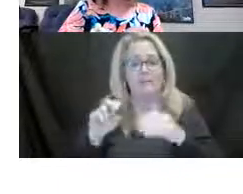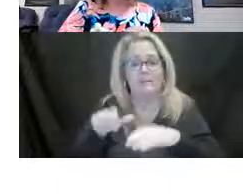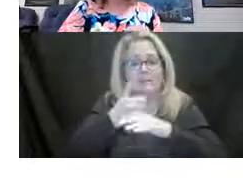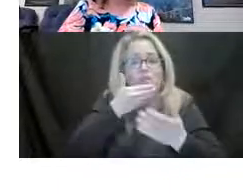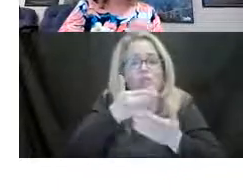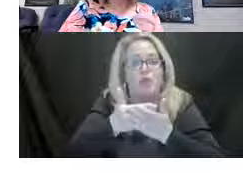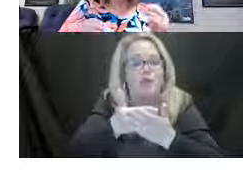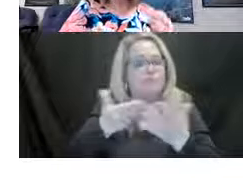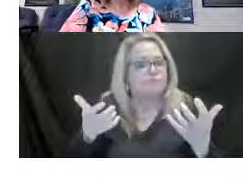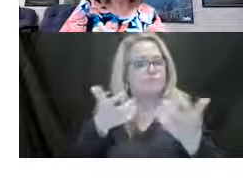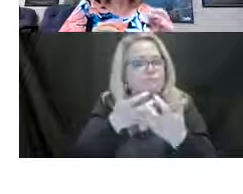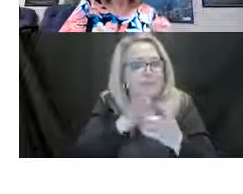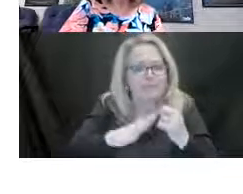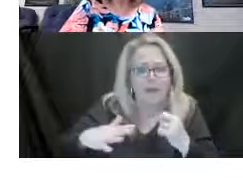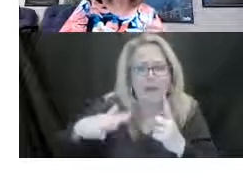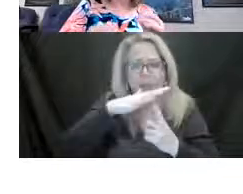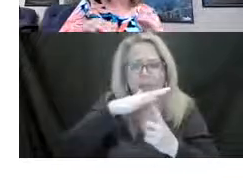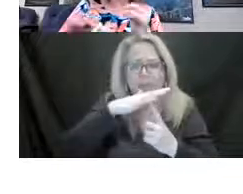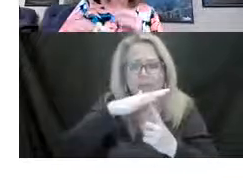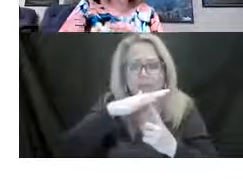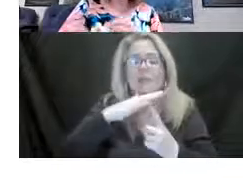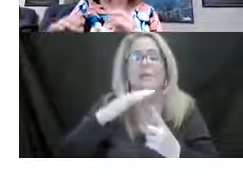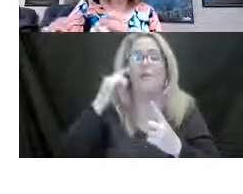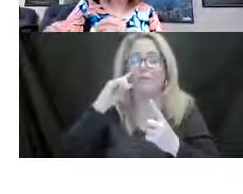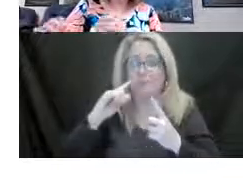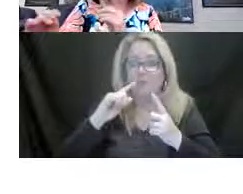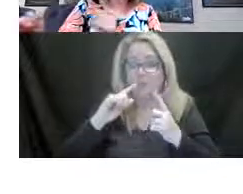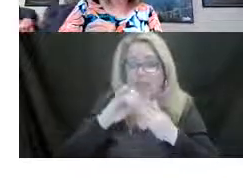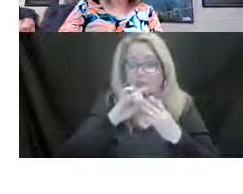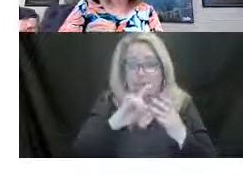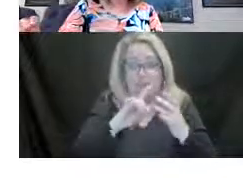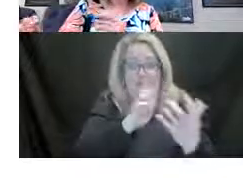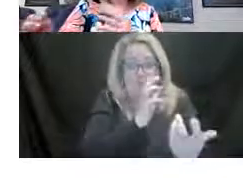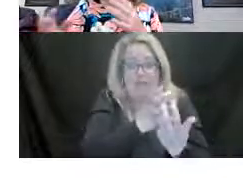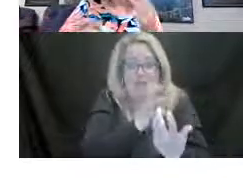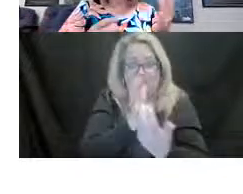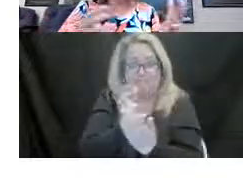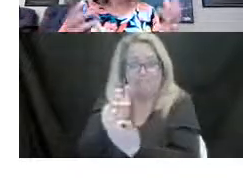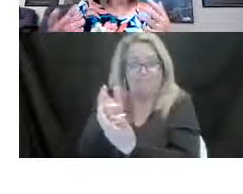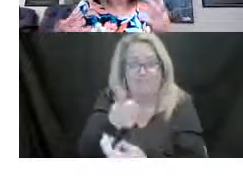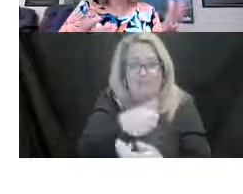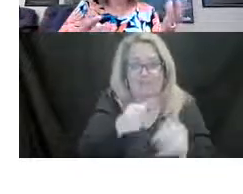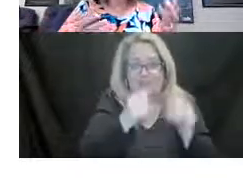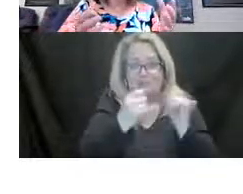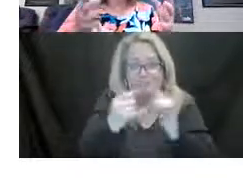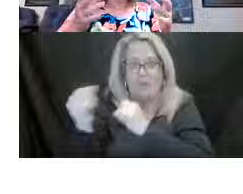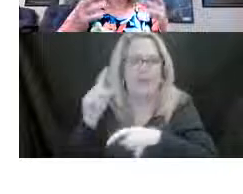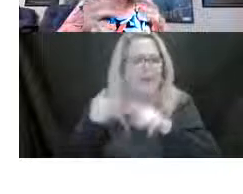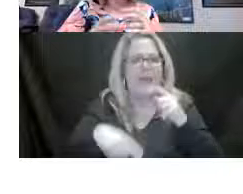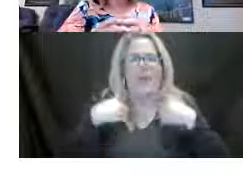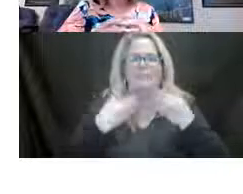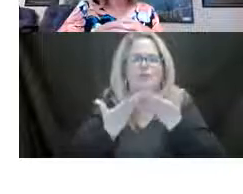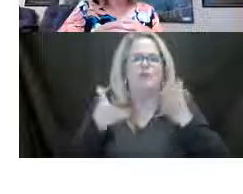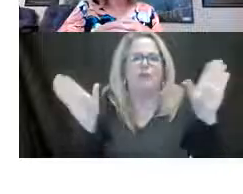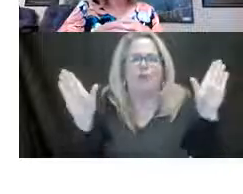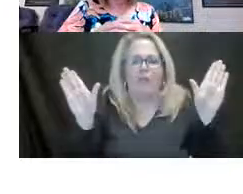environment for that's individualized for each particular child. This, we can't do cookie cutter at all. We really need to